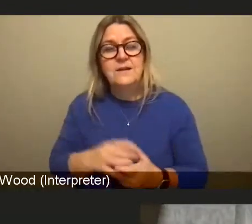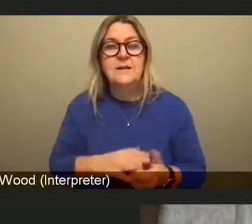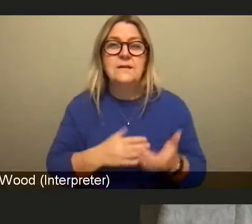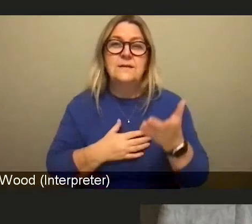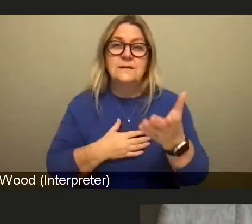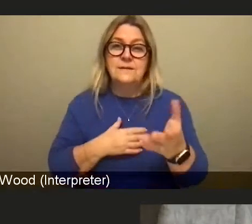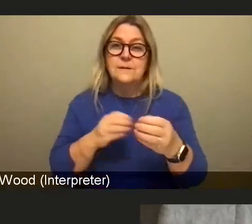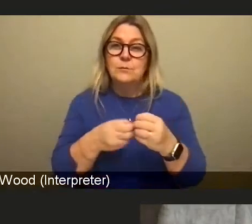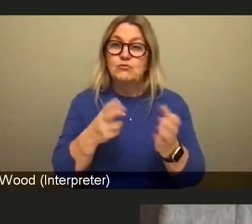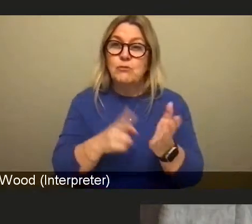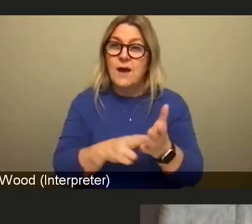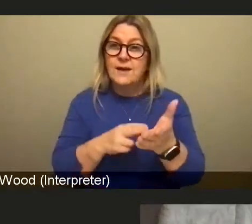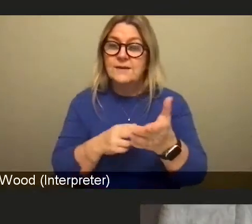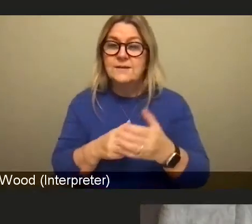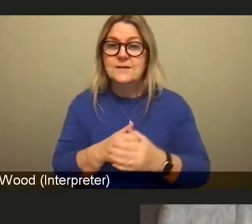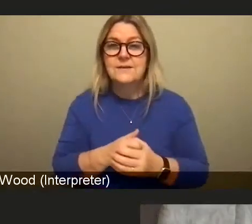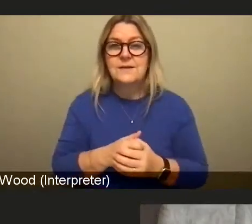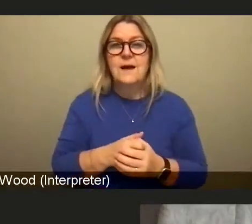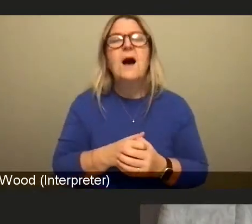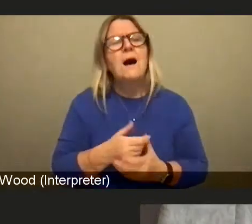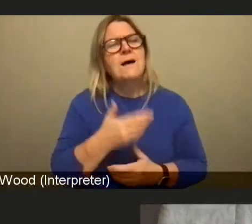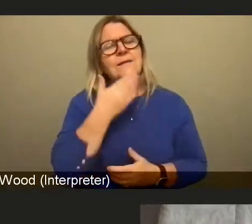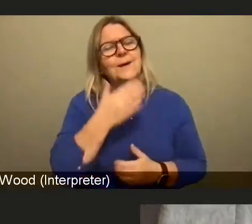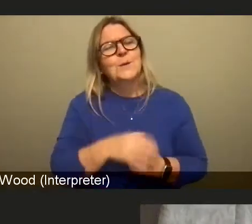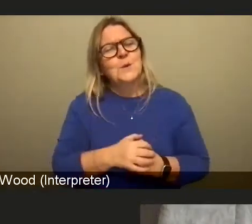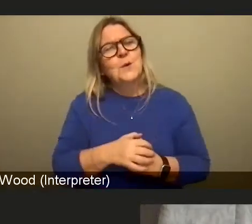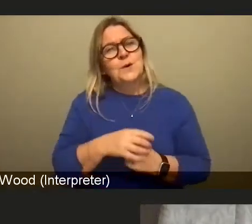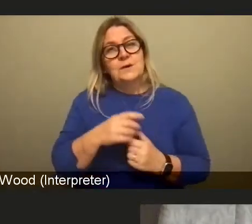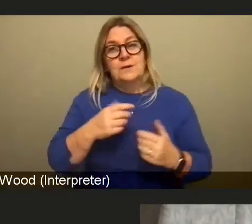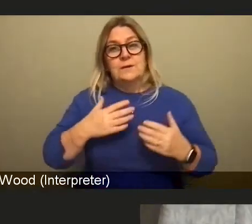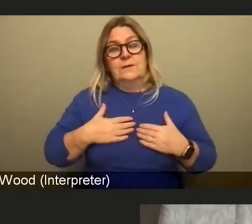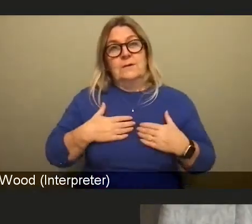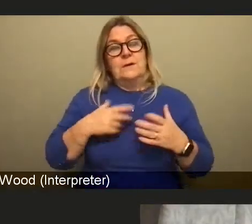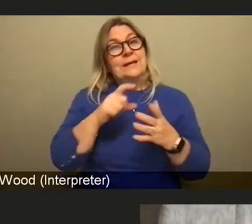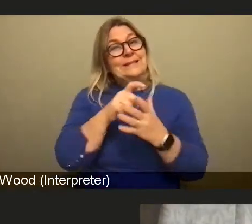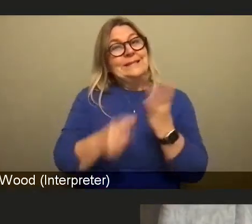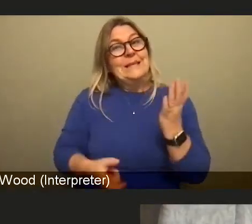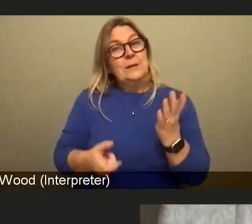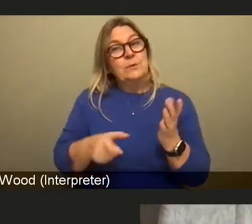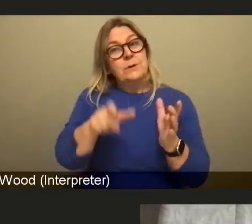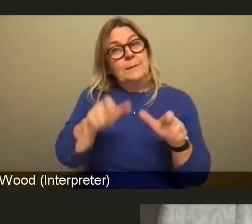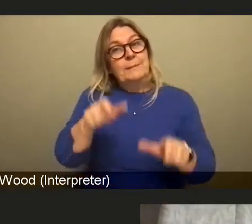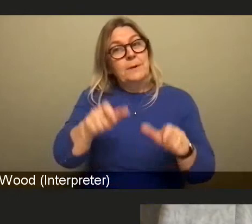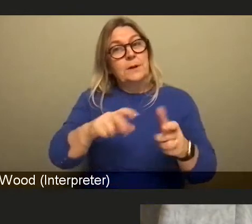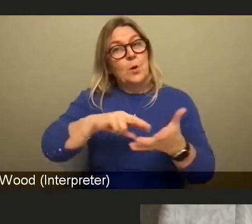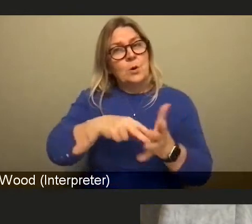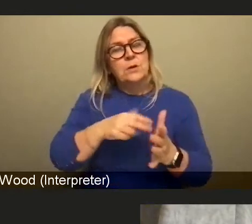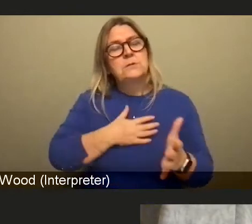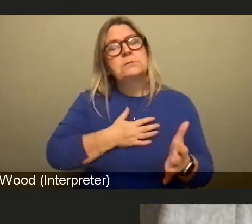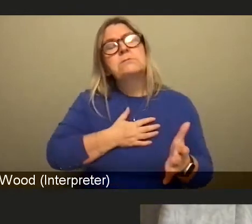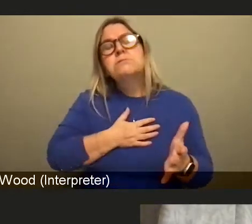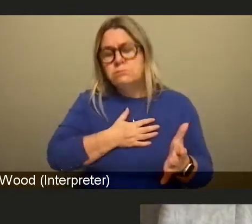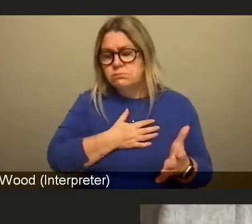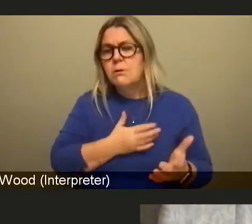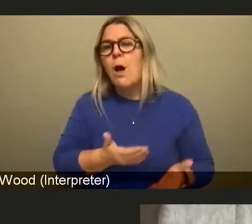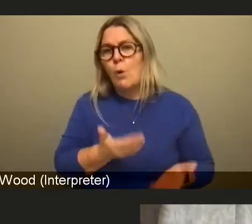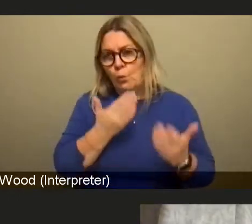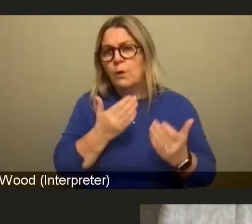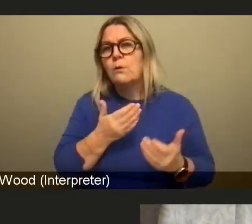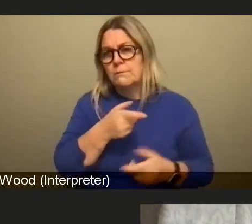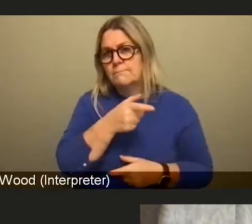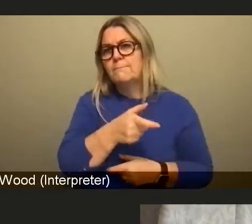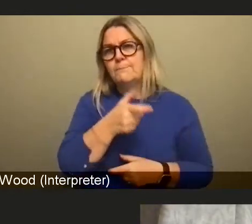Yeah, thanks, Gillian. As a disabled persons organisation, we really warmly welcome this focus upon